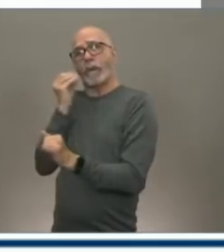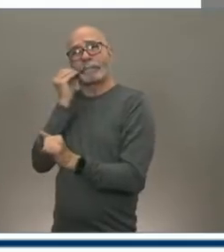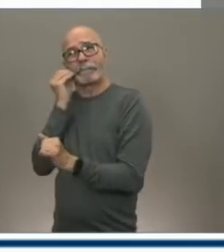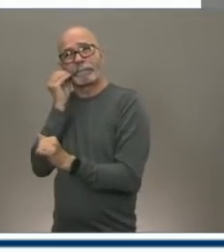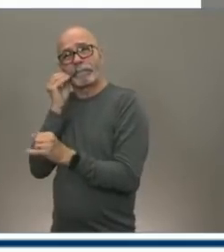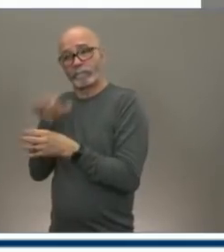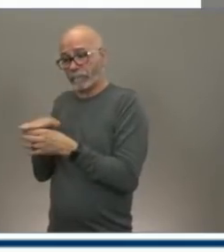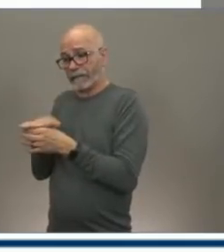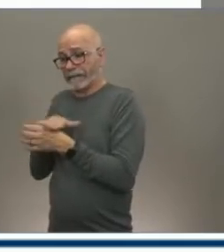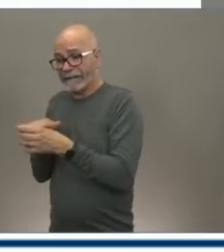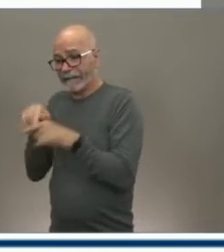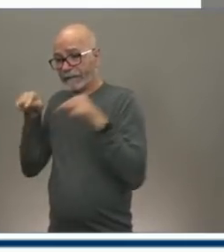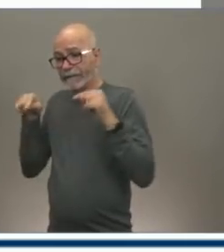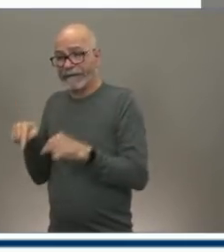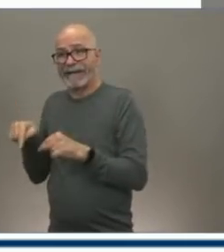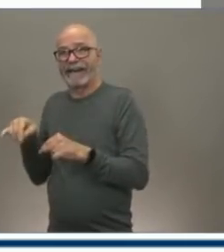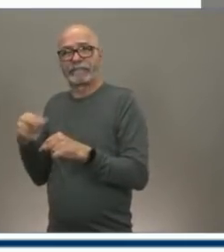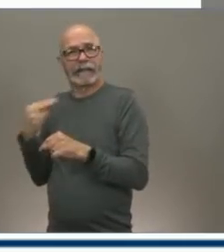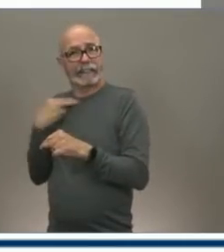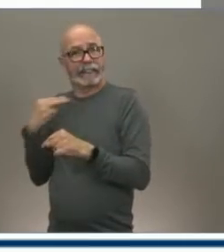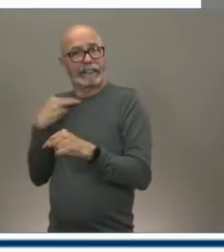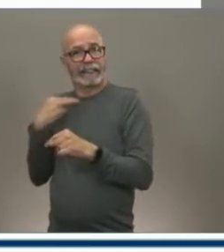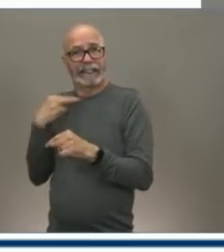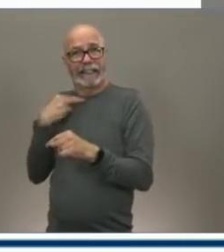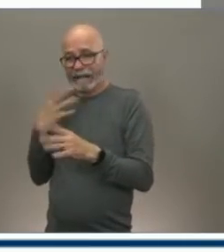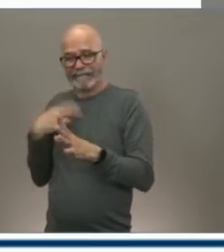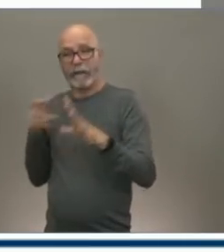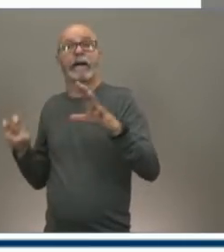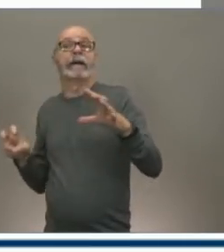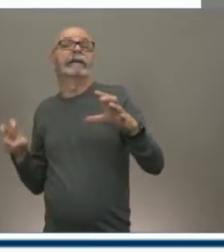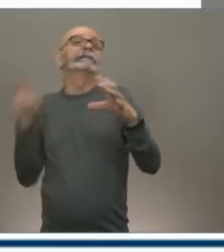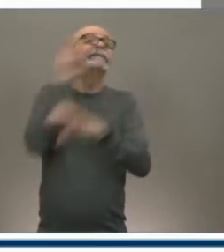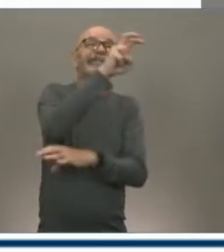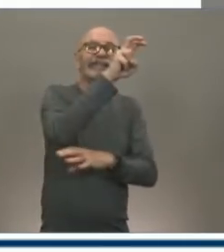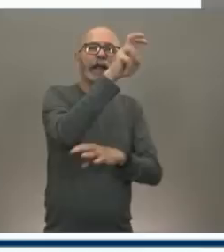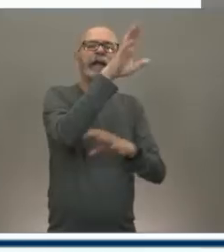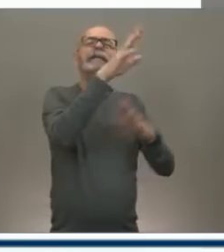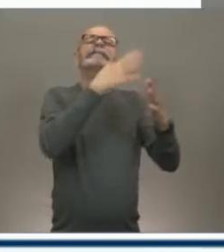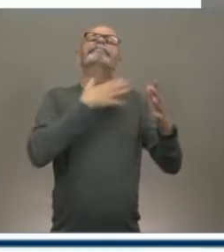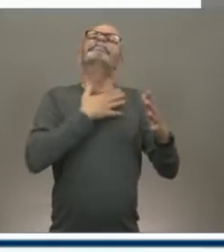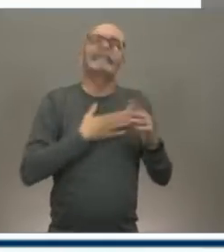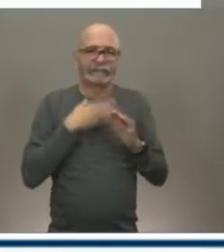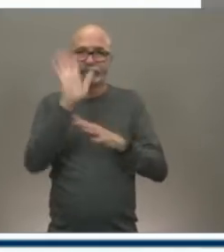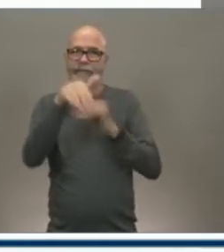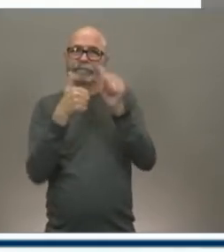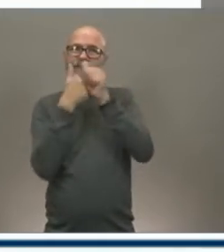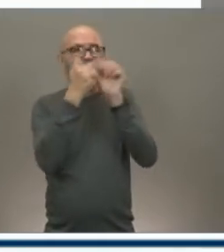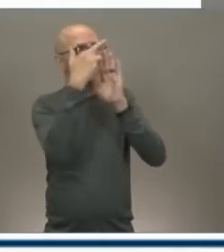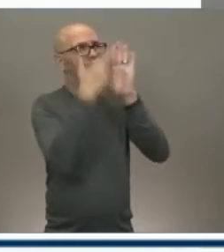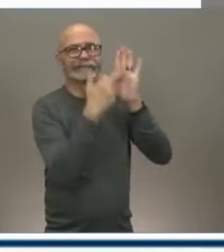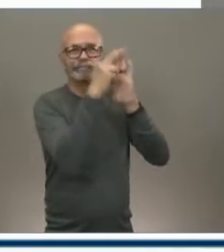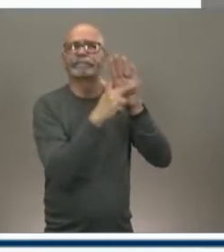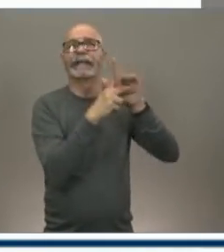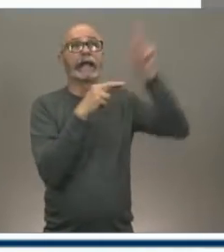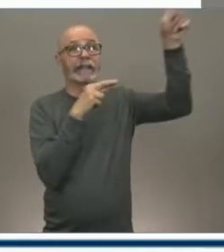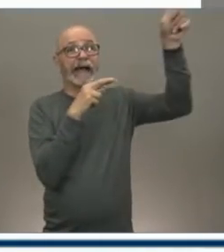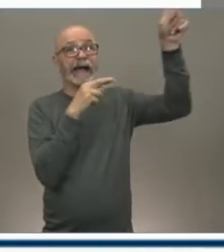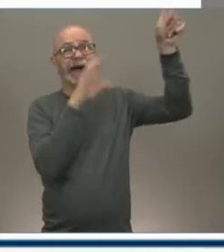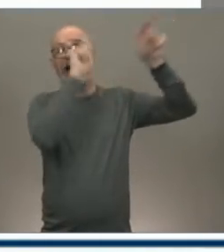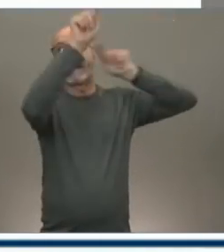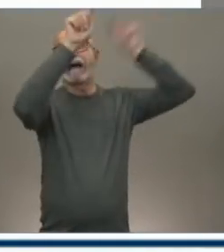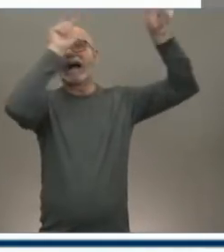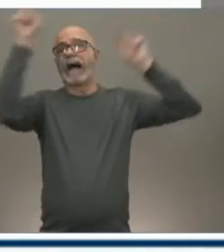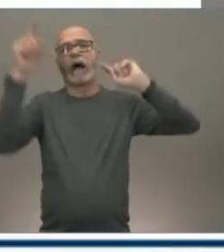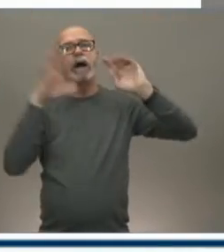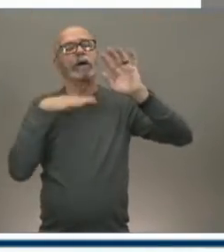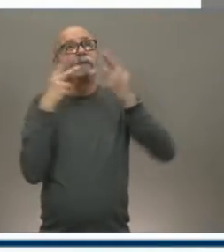COVID protocols, and there's a lot more COVID in other parts of the country, and people have to be very careful about. It's all the same rules